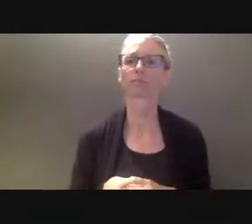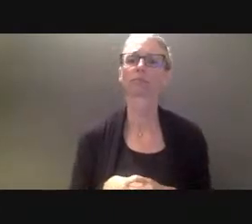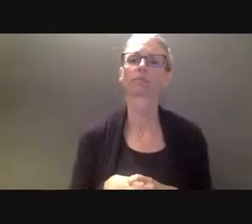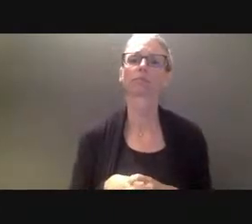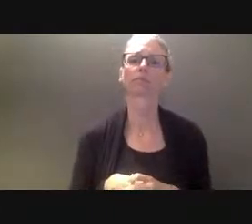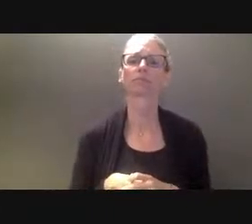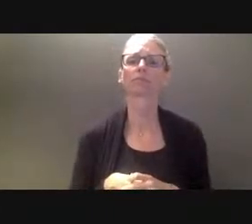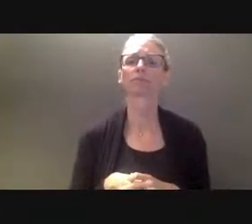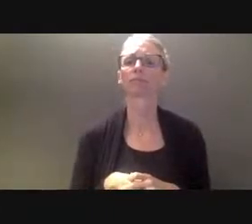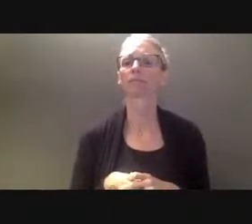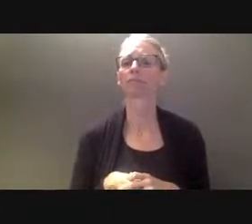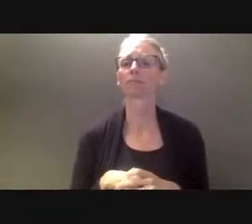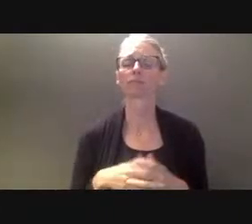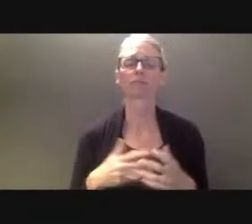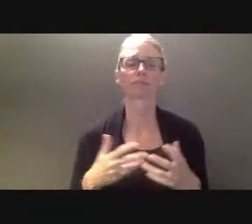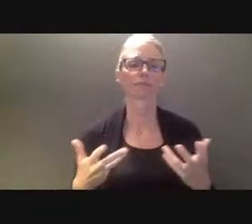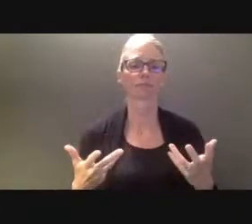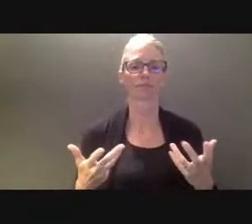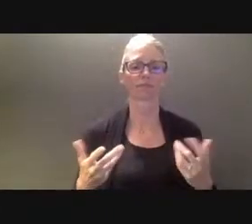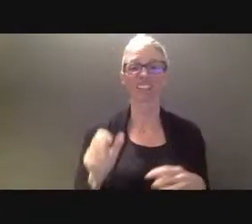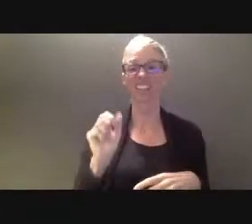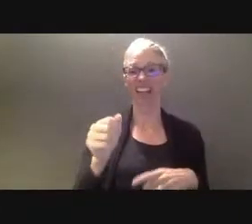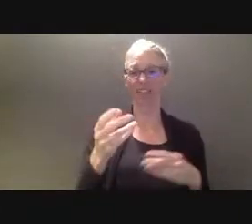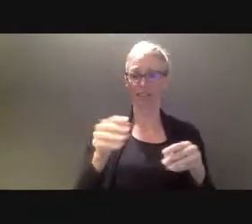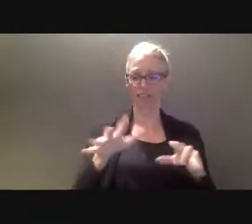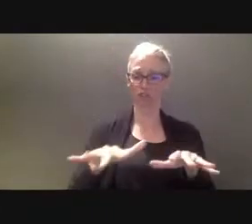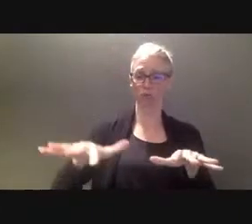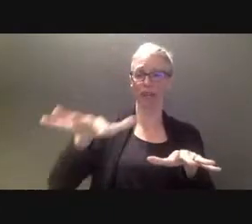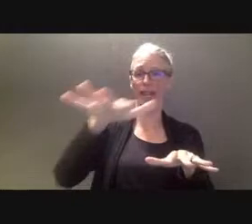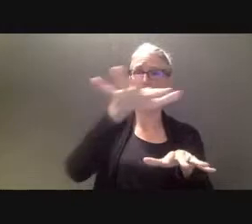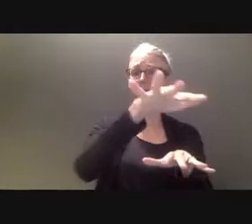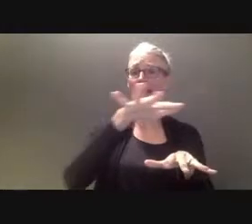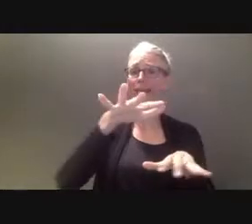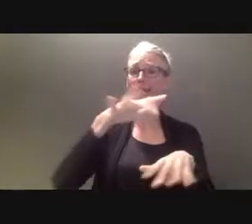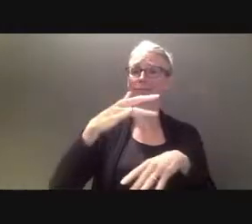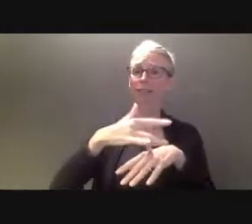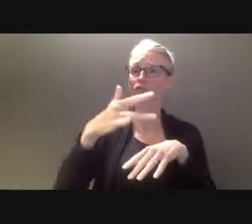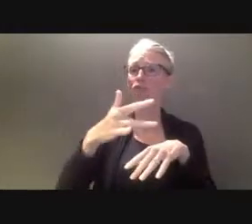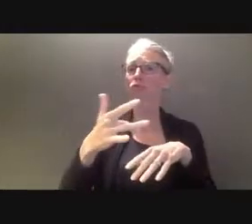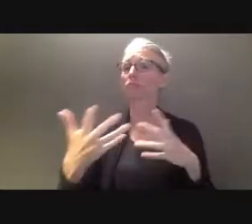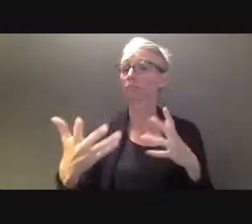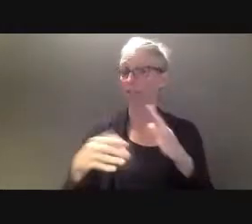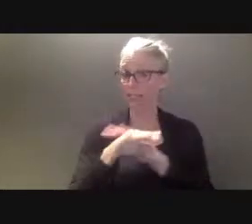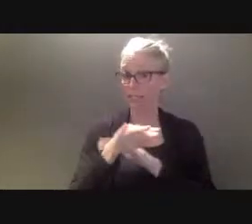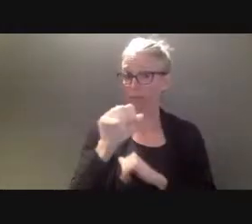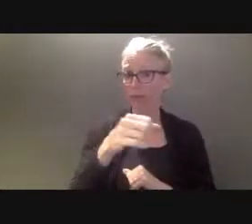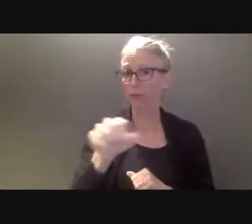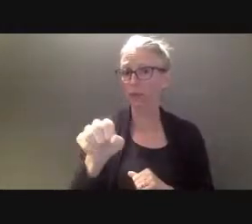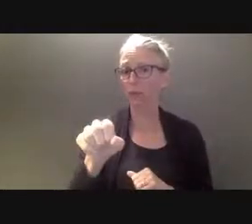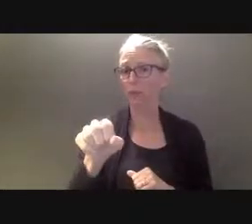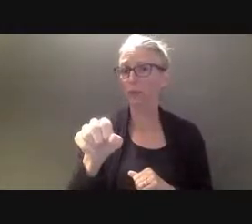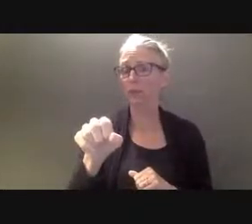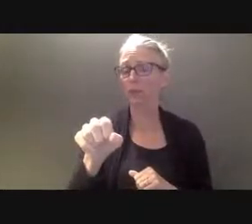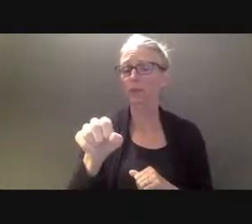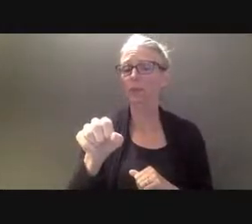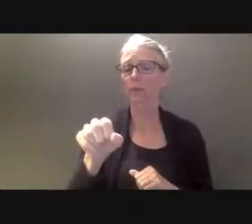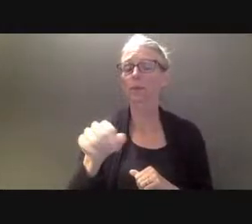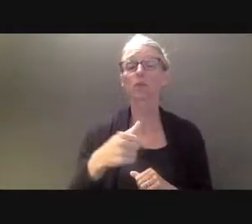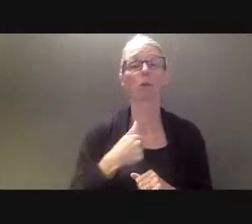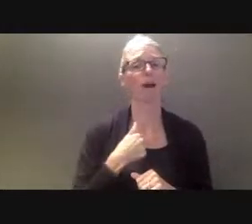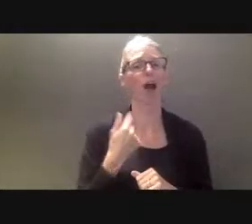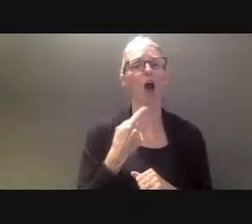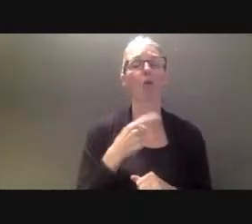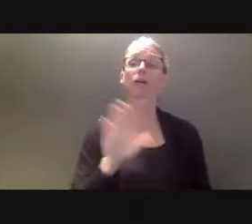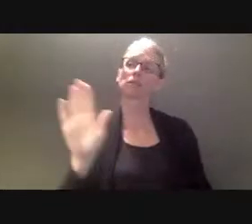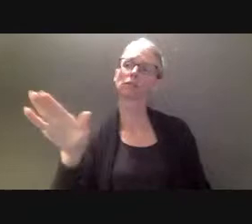just the terrain, just with how accessible it is, and that's the big thing. I always ask the question and said, "Oh, how